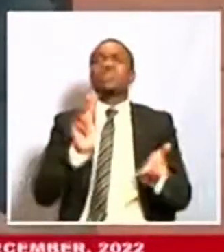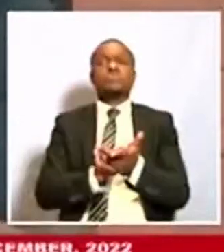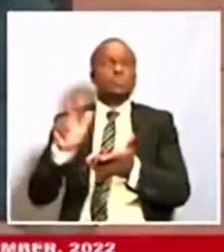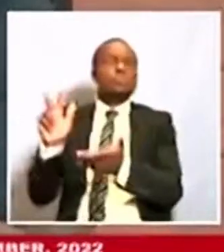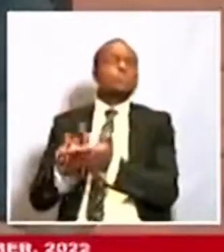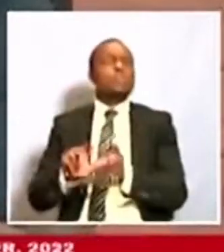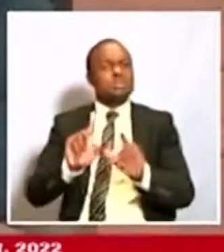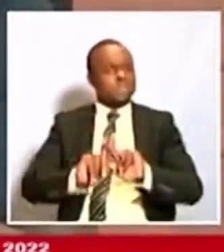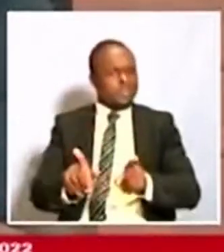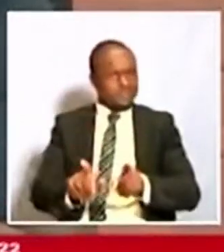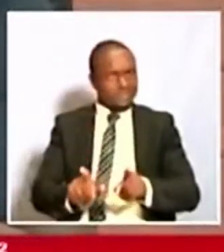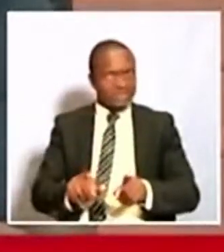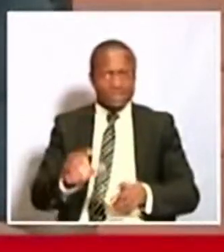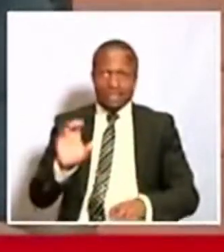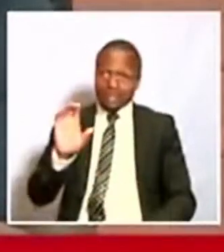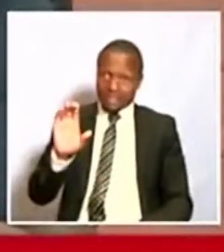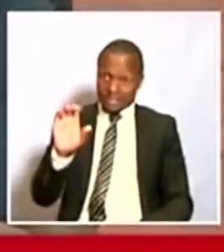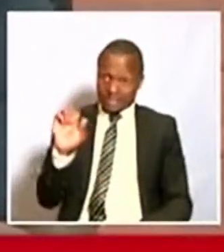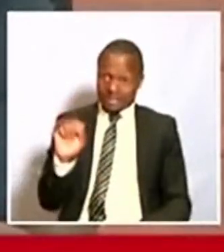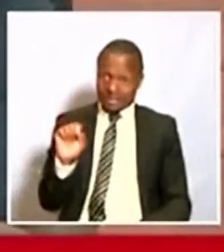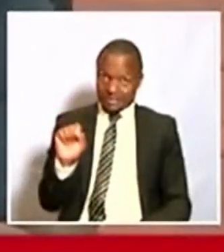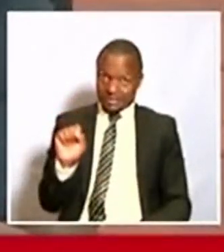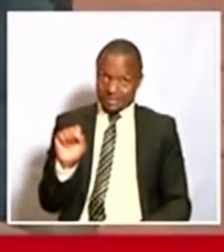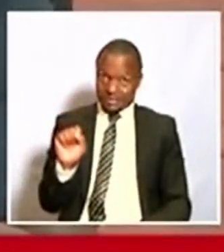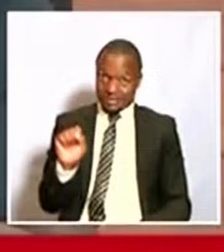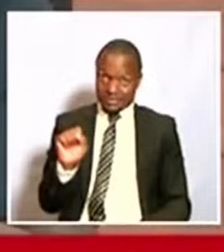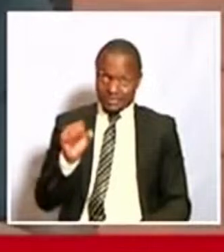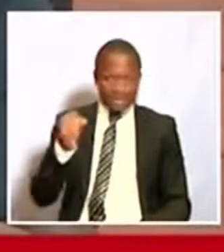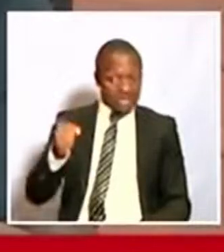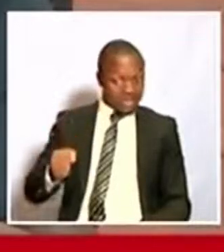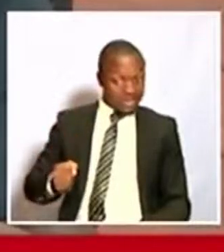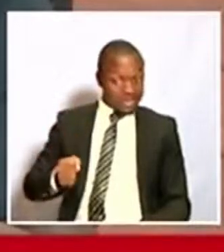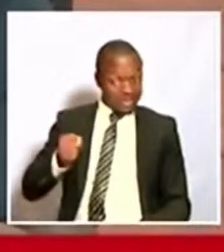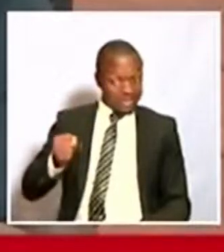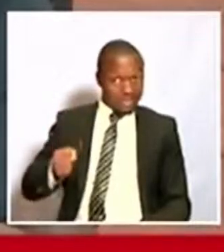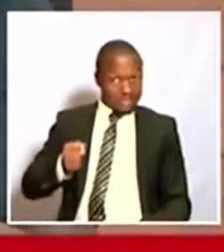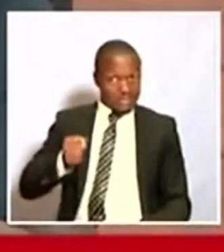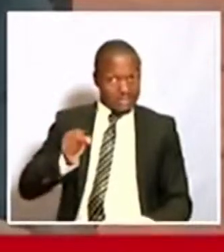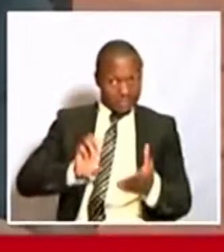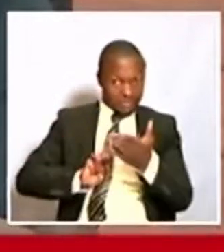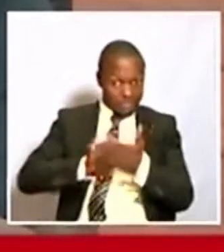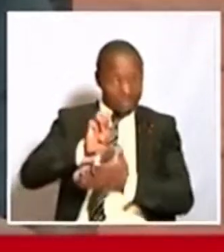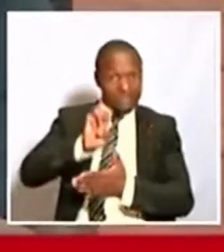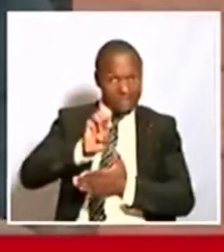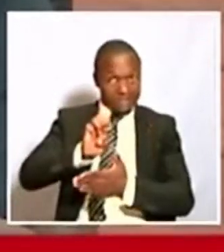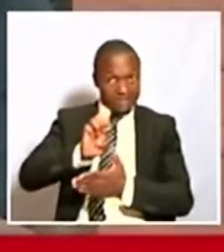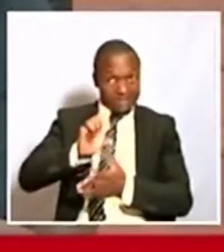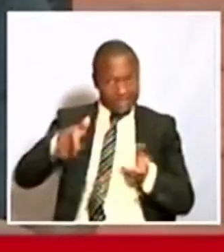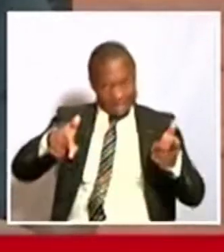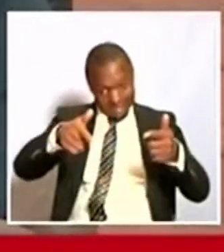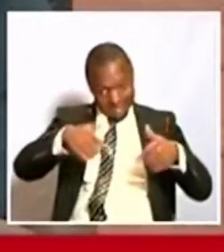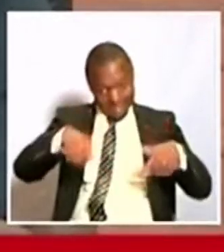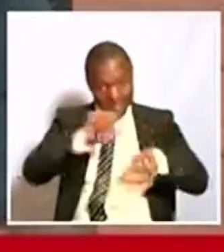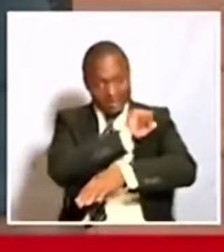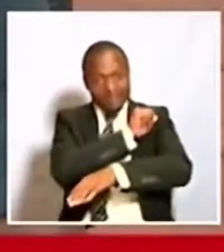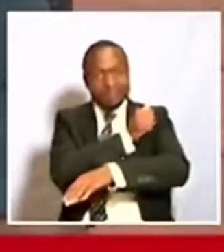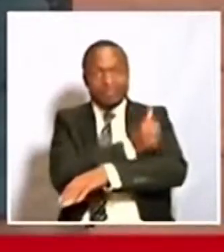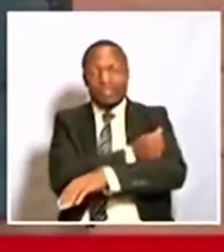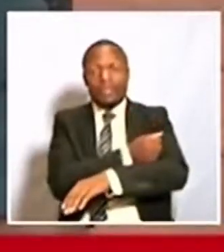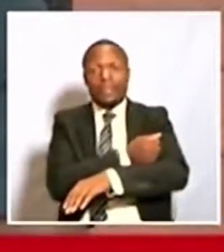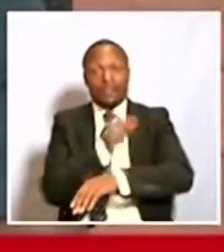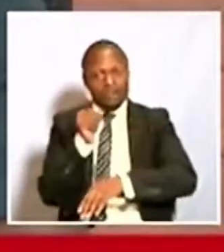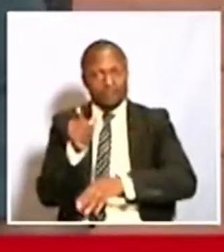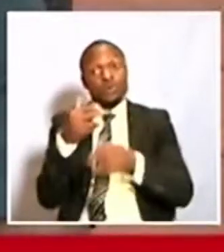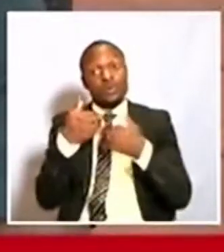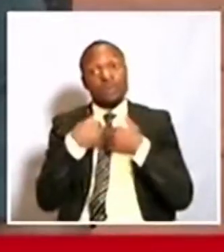CS, as the chief executive for the local authority, I believe you have